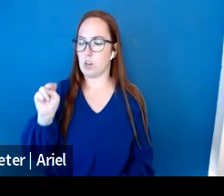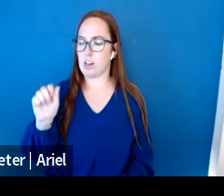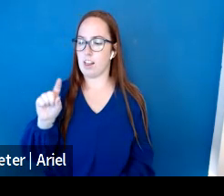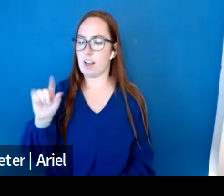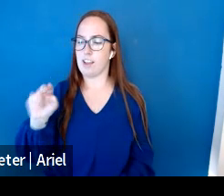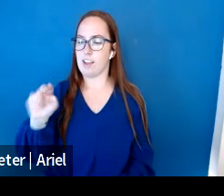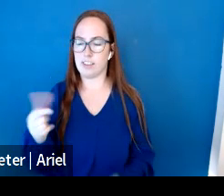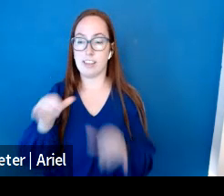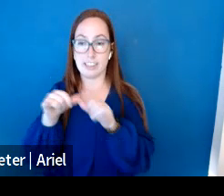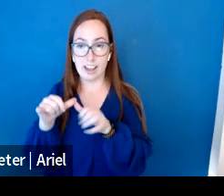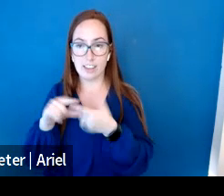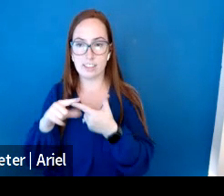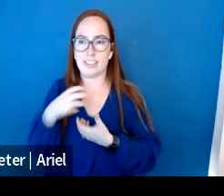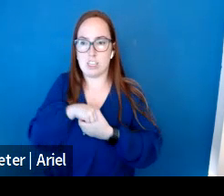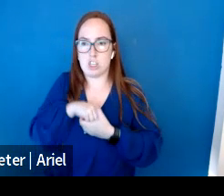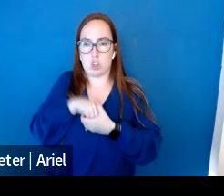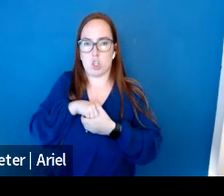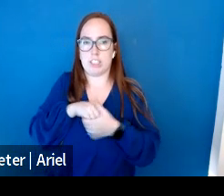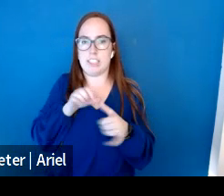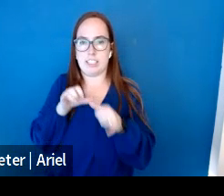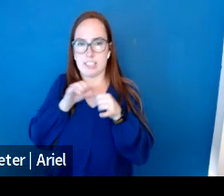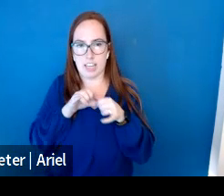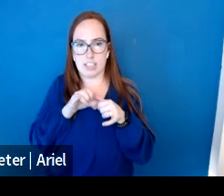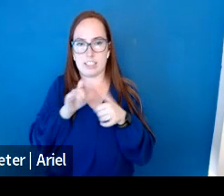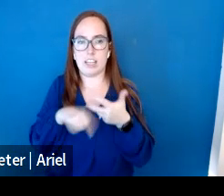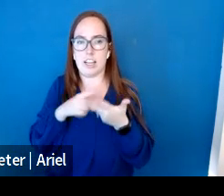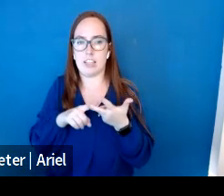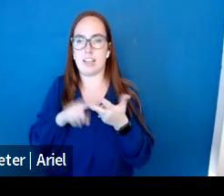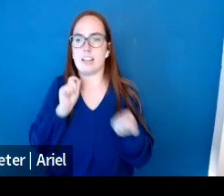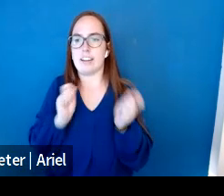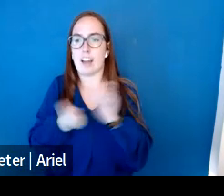index, and then this adaptive skills index.